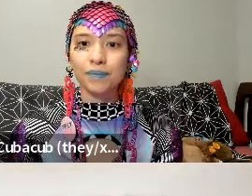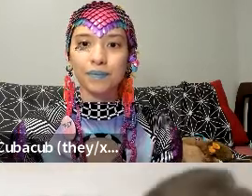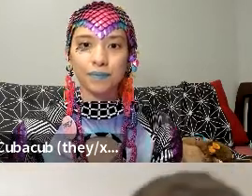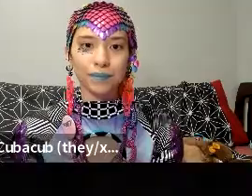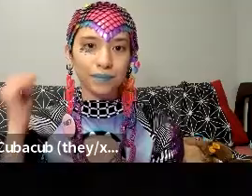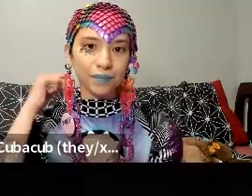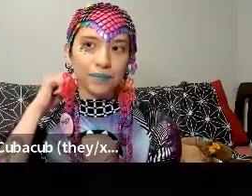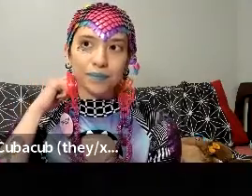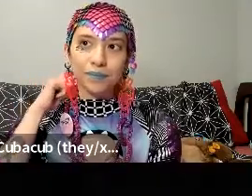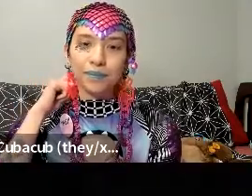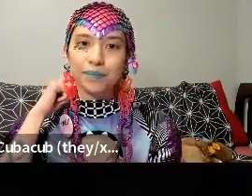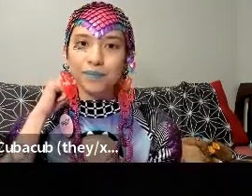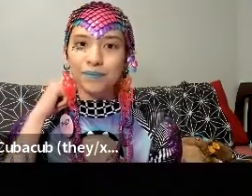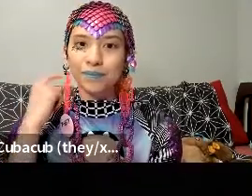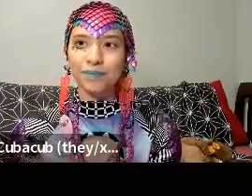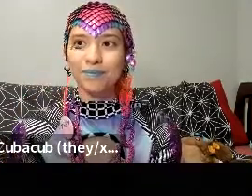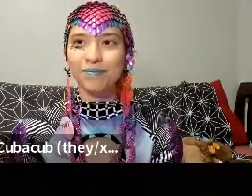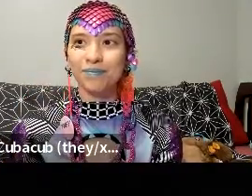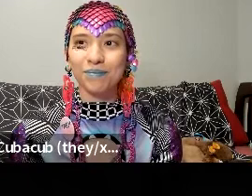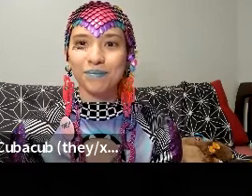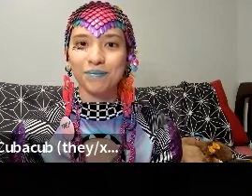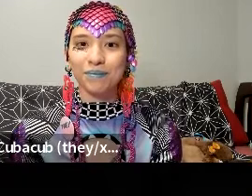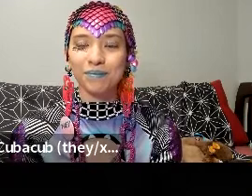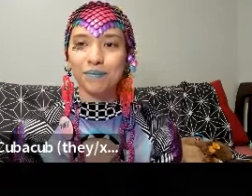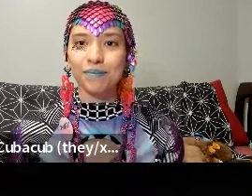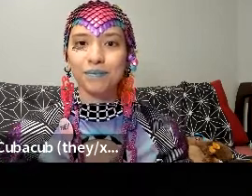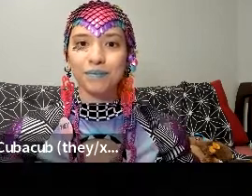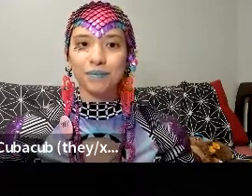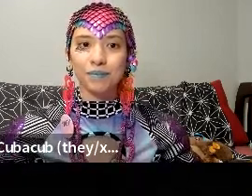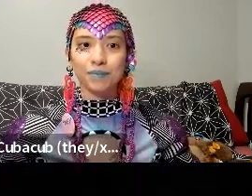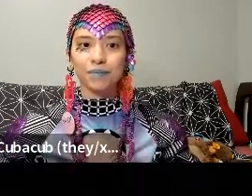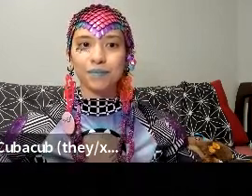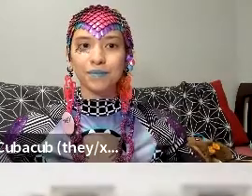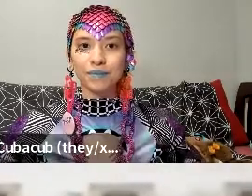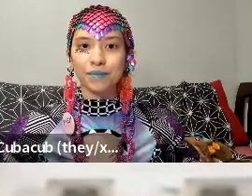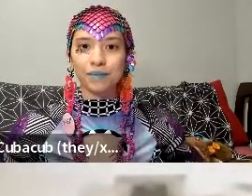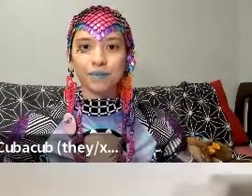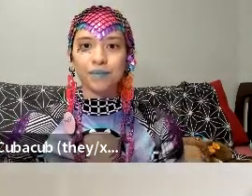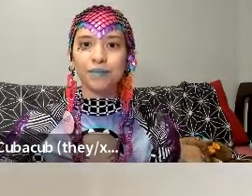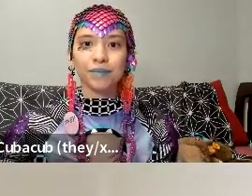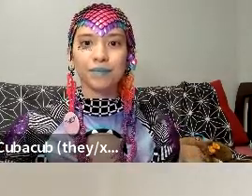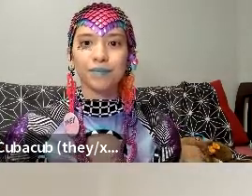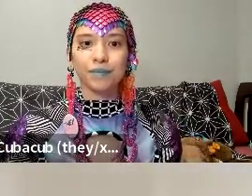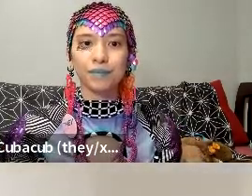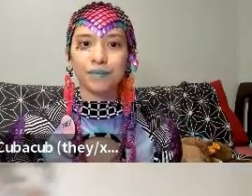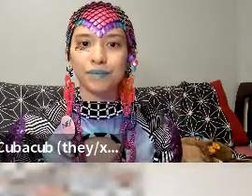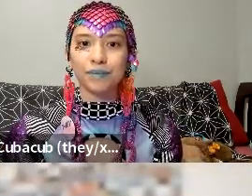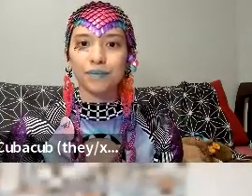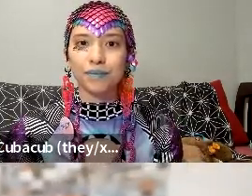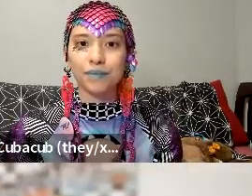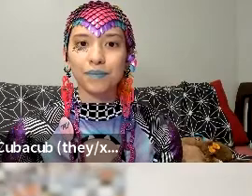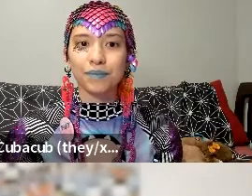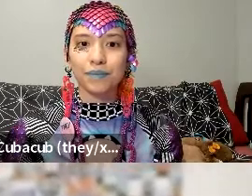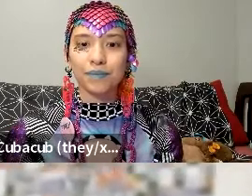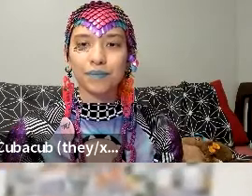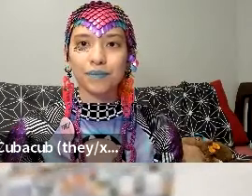only for the big. Got the ass cut out, thighs cut out. Back to hit the city and strut about. He's anxious and nervous, excited and queer. A single white